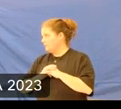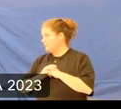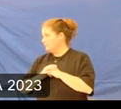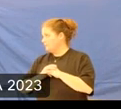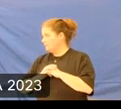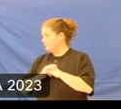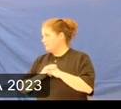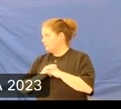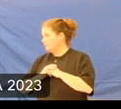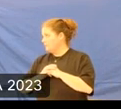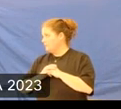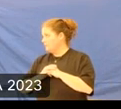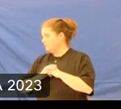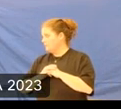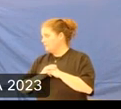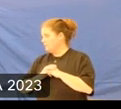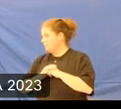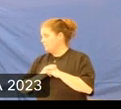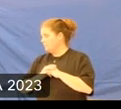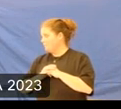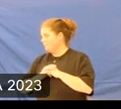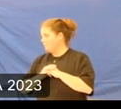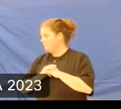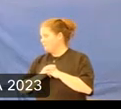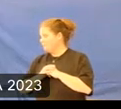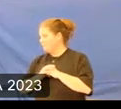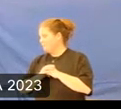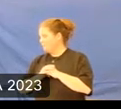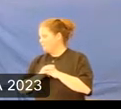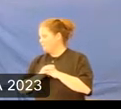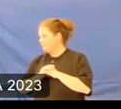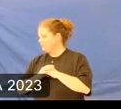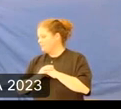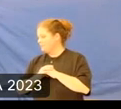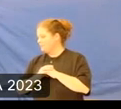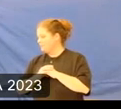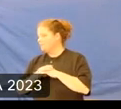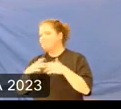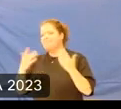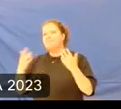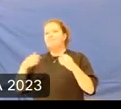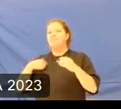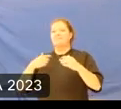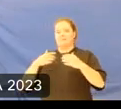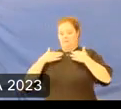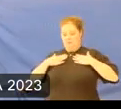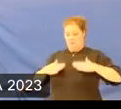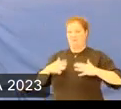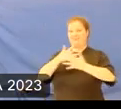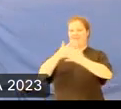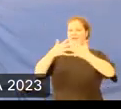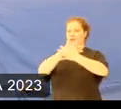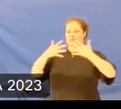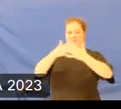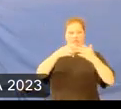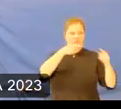the coding potential that natural language has, and that's DNA. And DNA